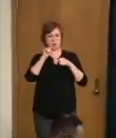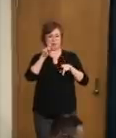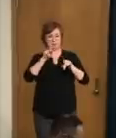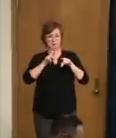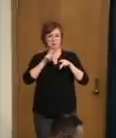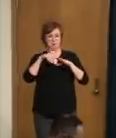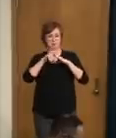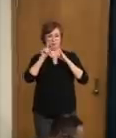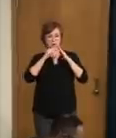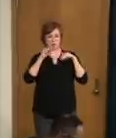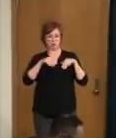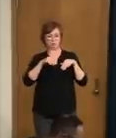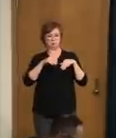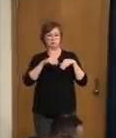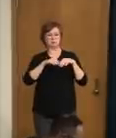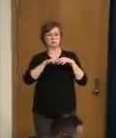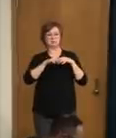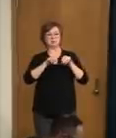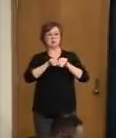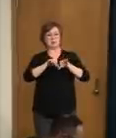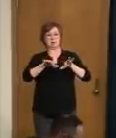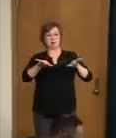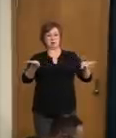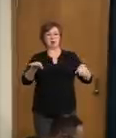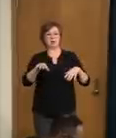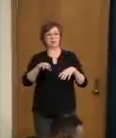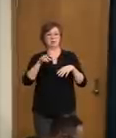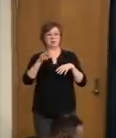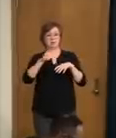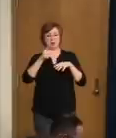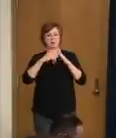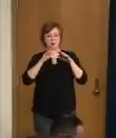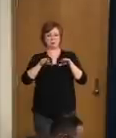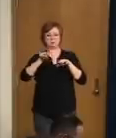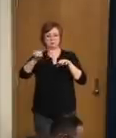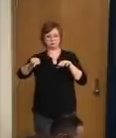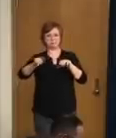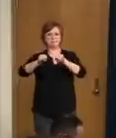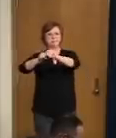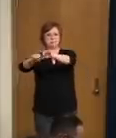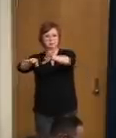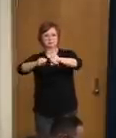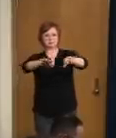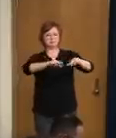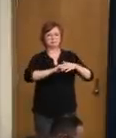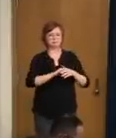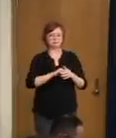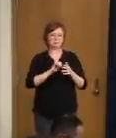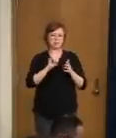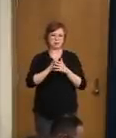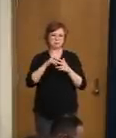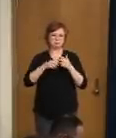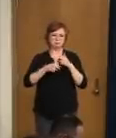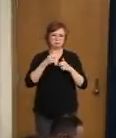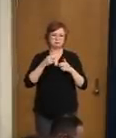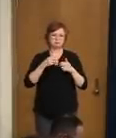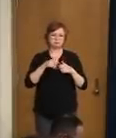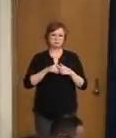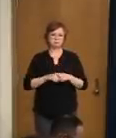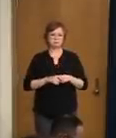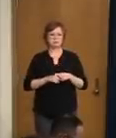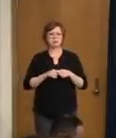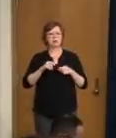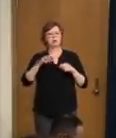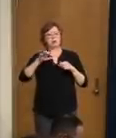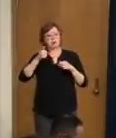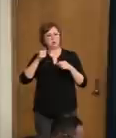time. So I think those are the primary drivers. But then, of course, we've seen sporadic outbreaks in bars and